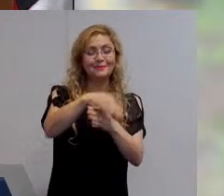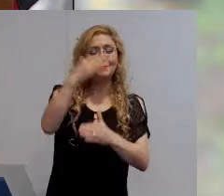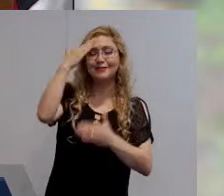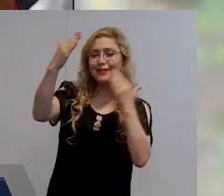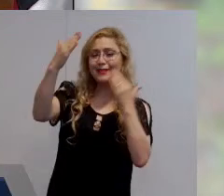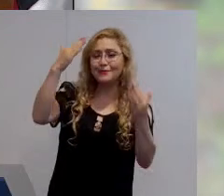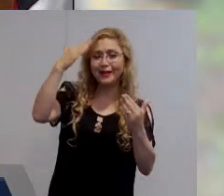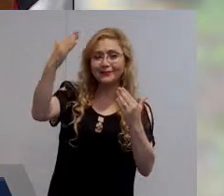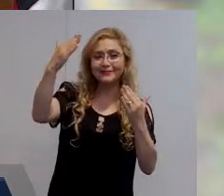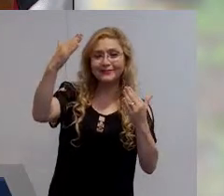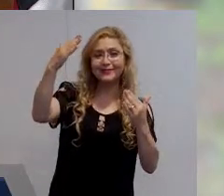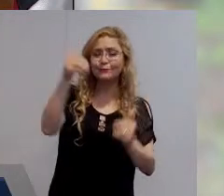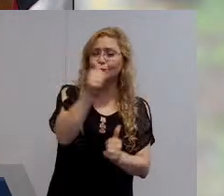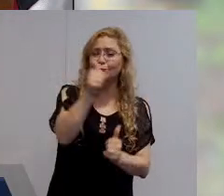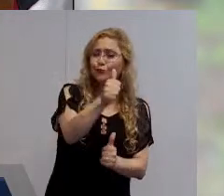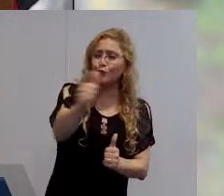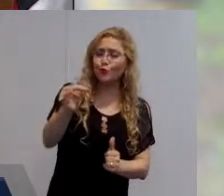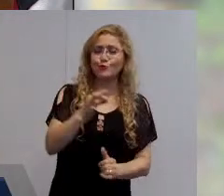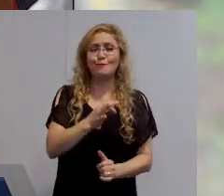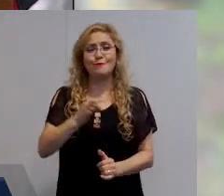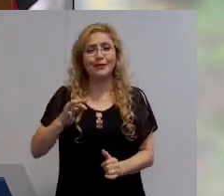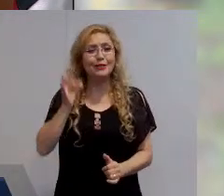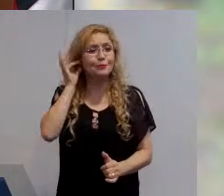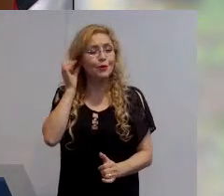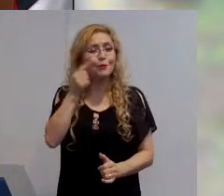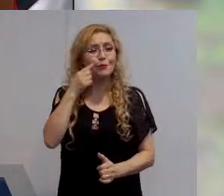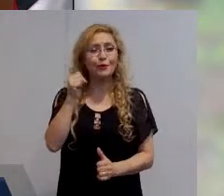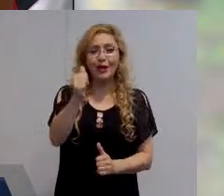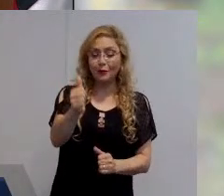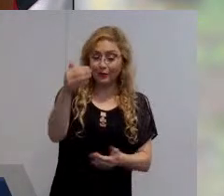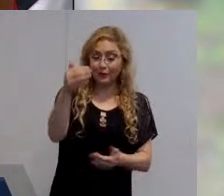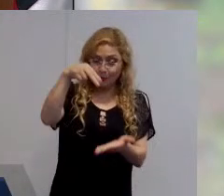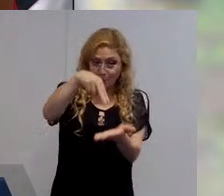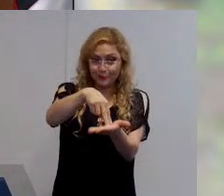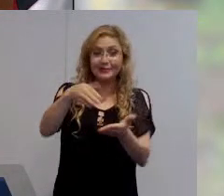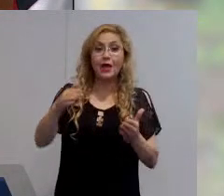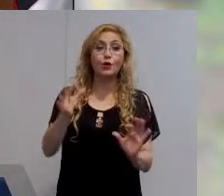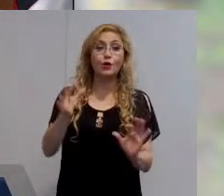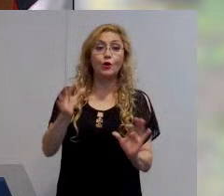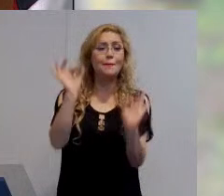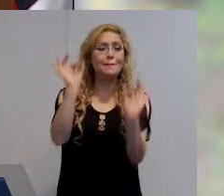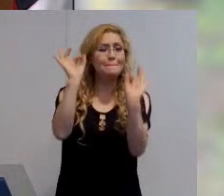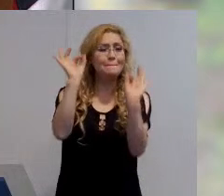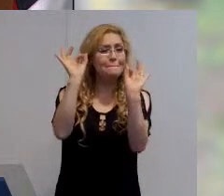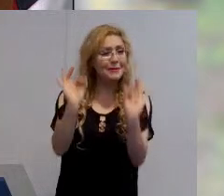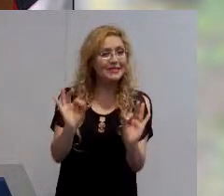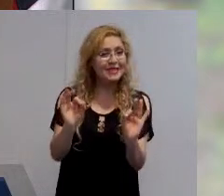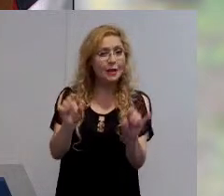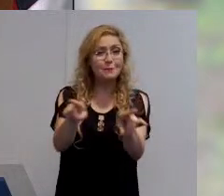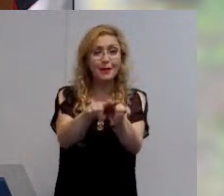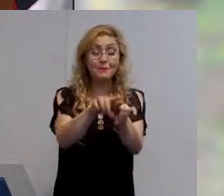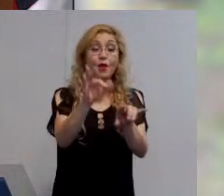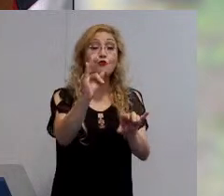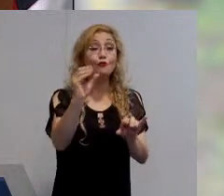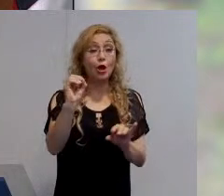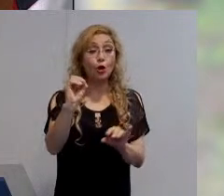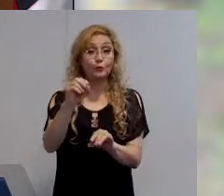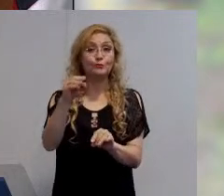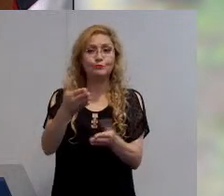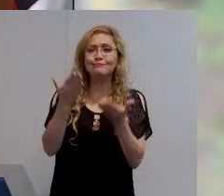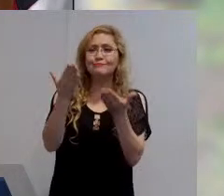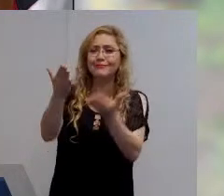My greetings to all ministers and authorities in person, and especially our brothers at